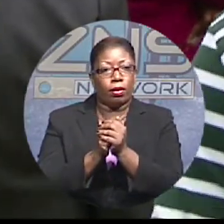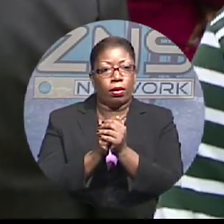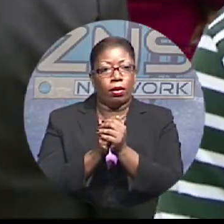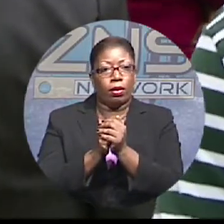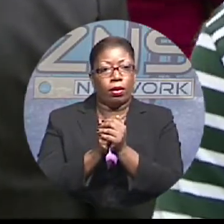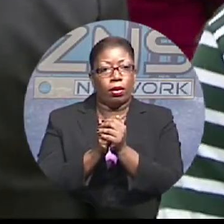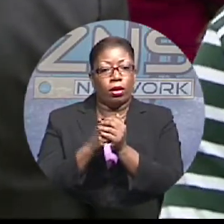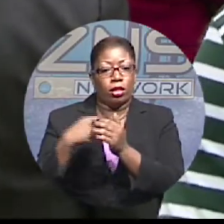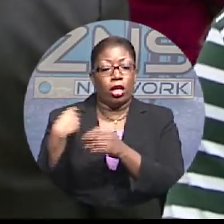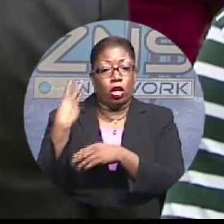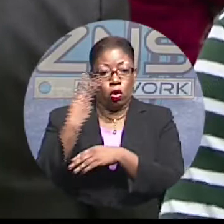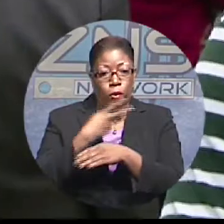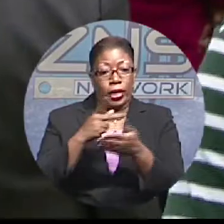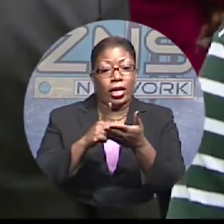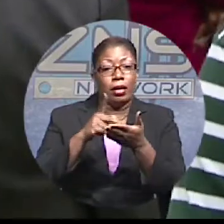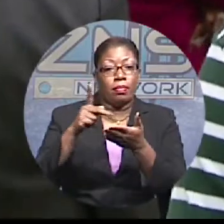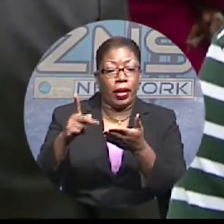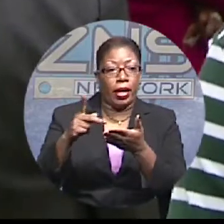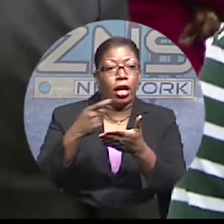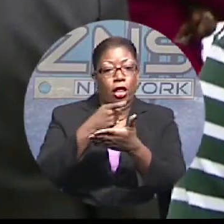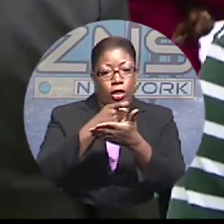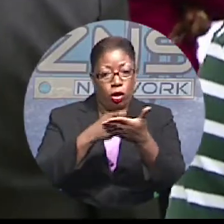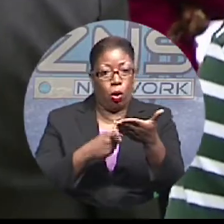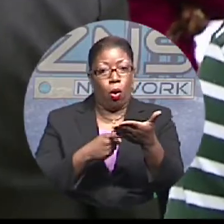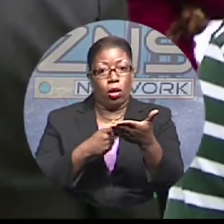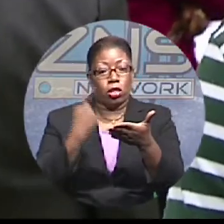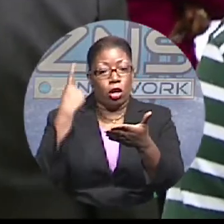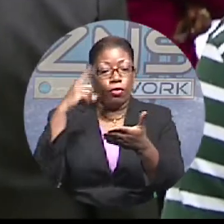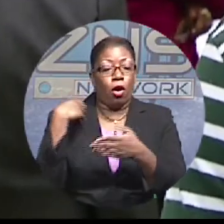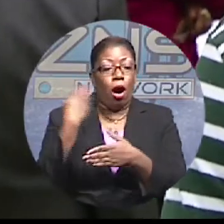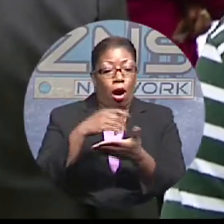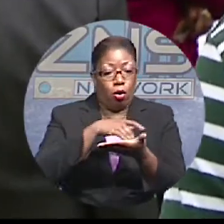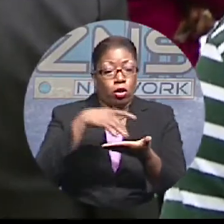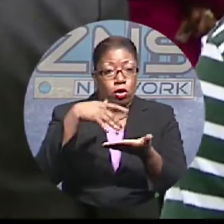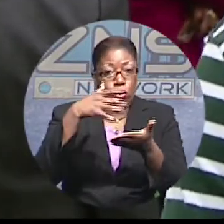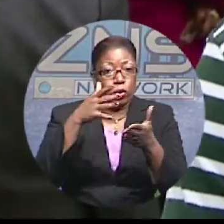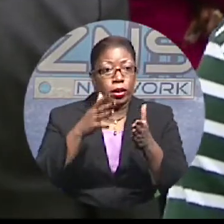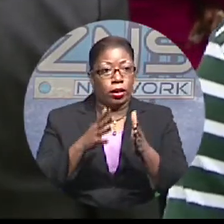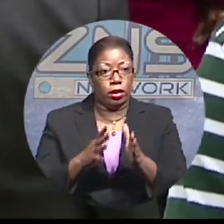We, on the other hand, pay the economic costs for our students, and